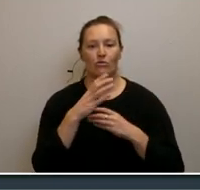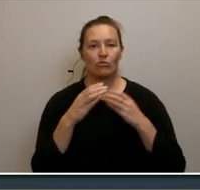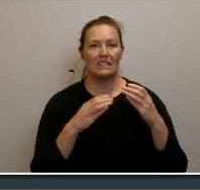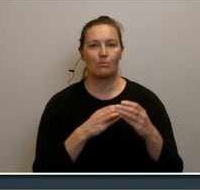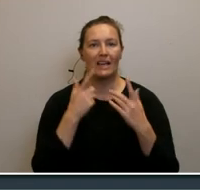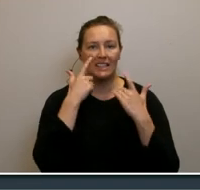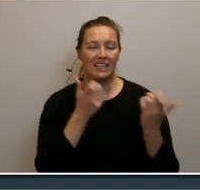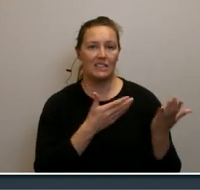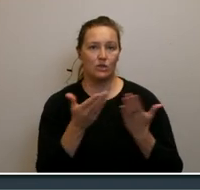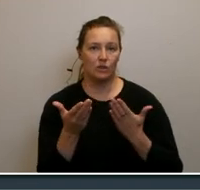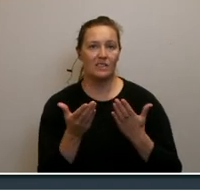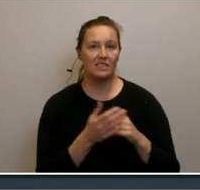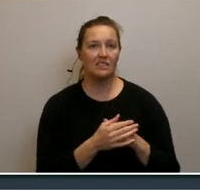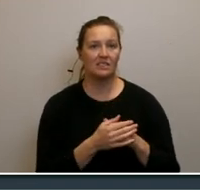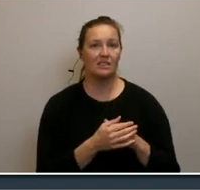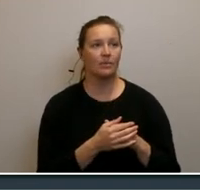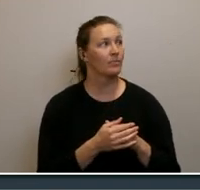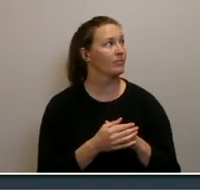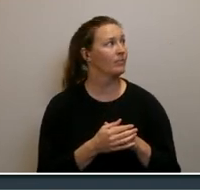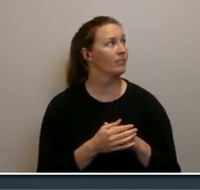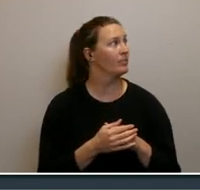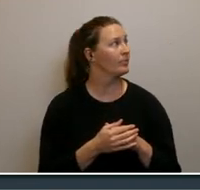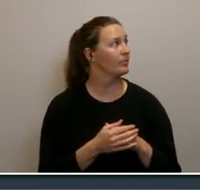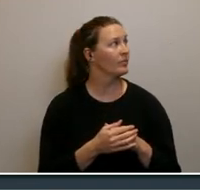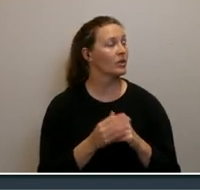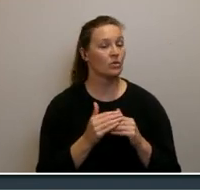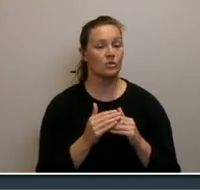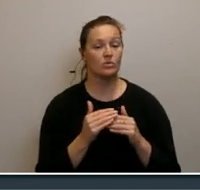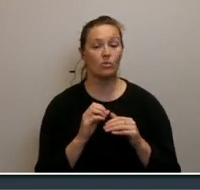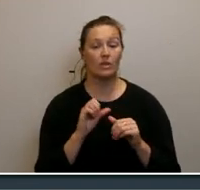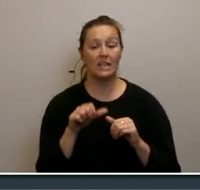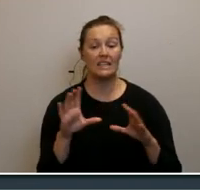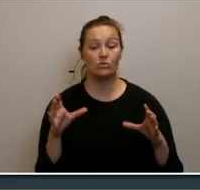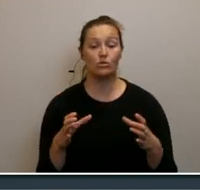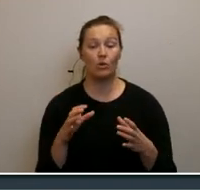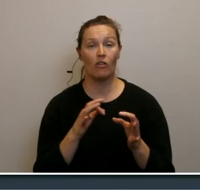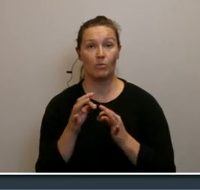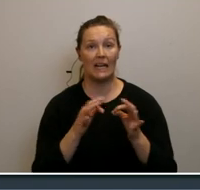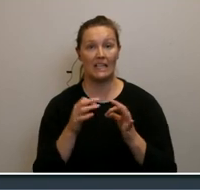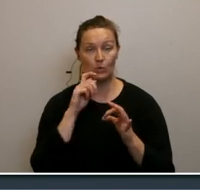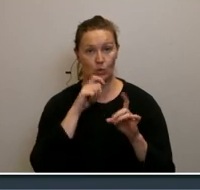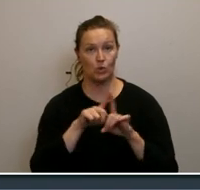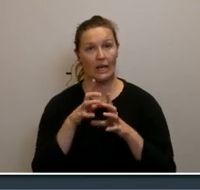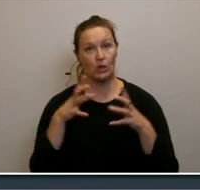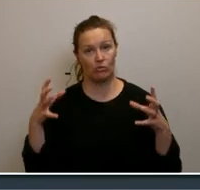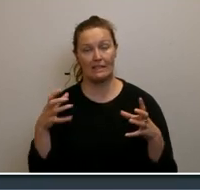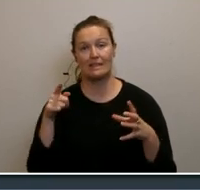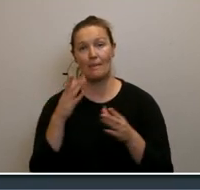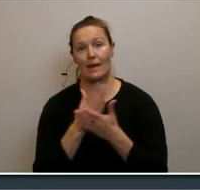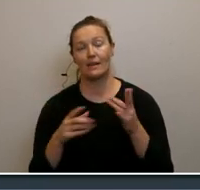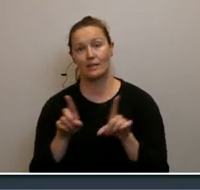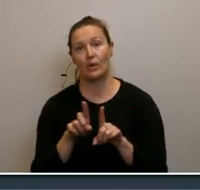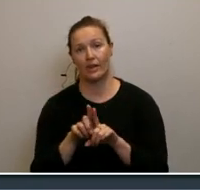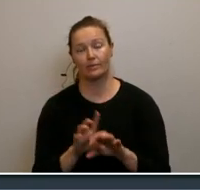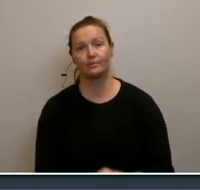services, so we are increasing the number, and I think in the next tranche of plans we'll make available the ability to increase that size of that part of